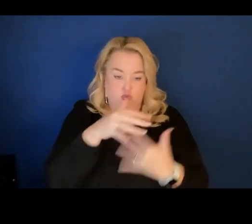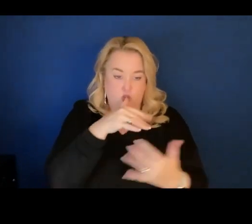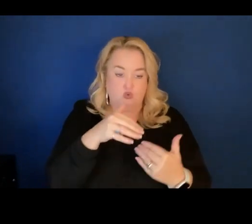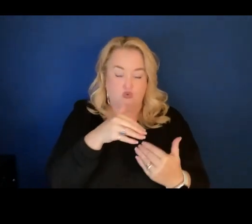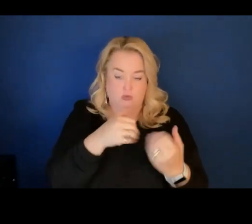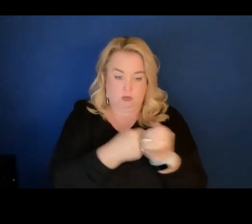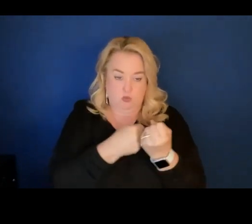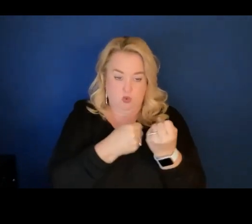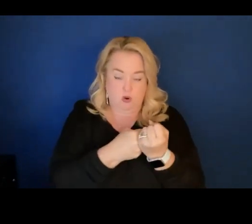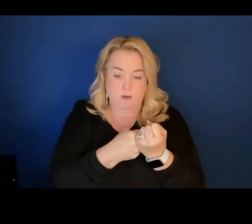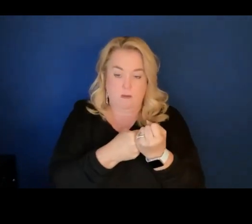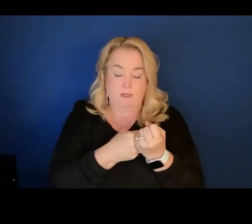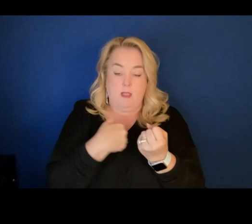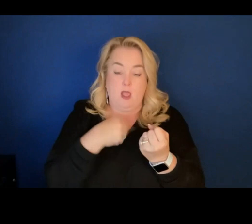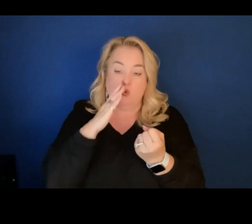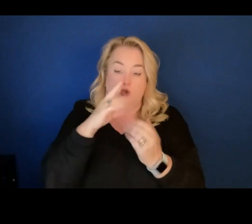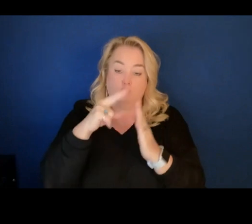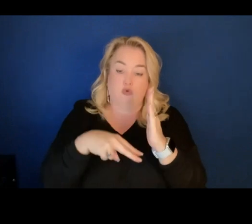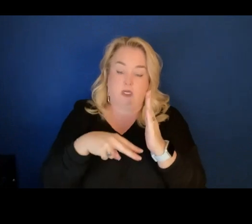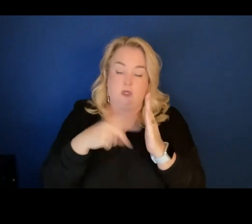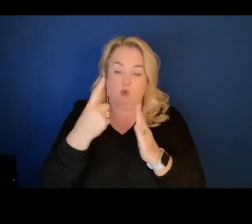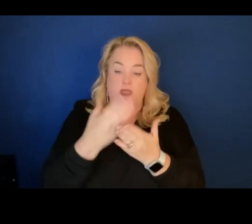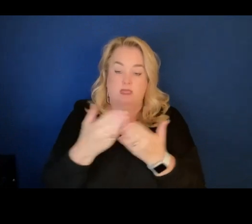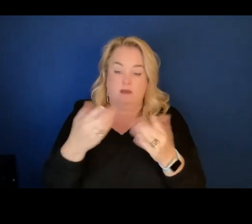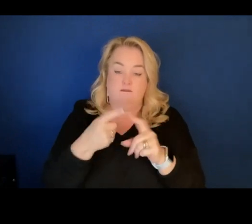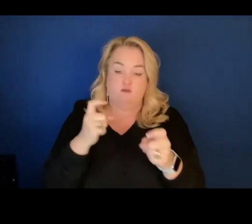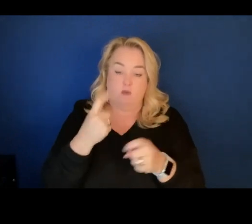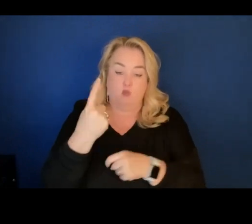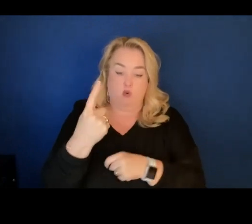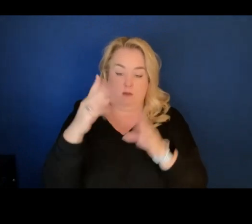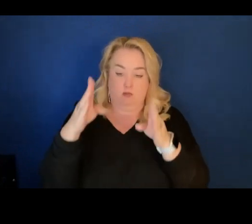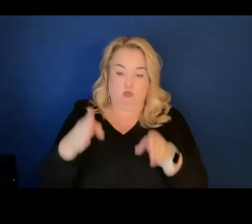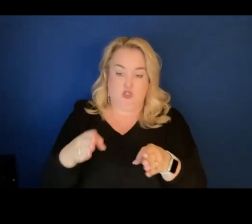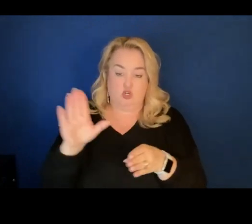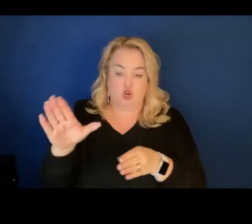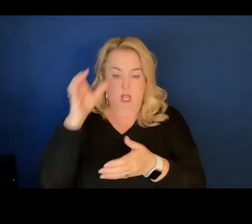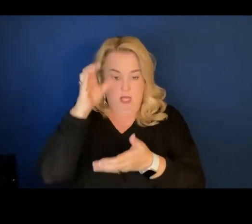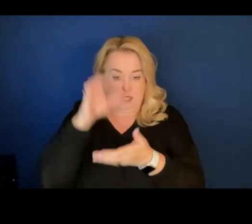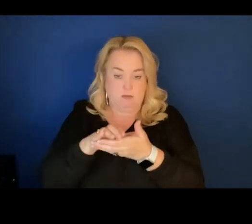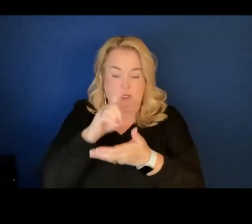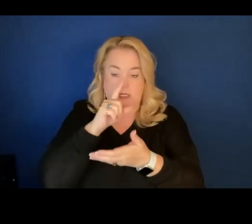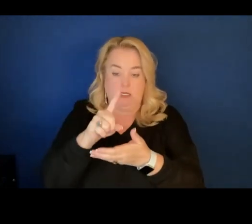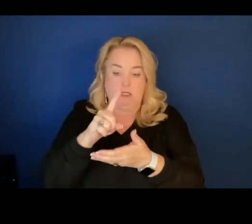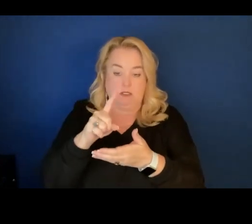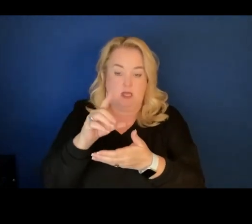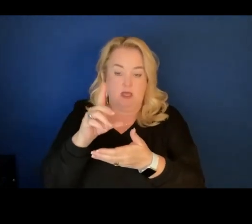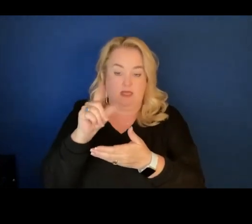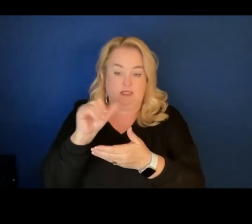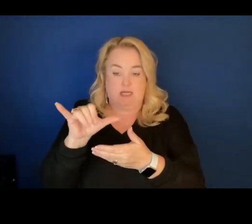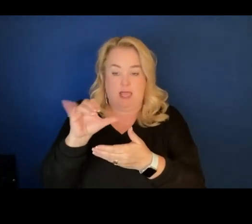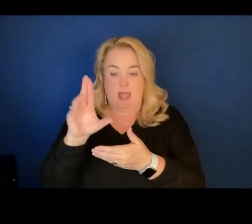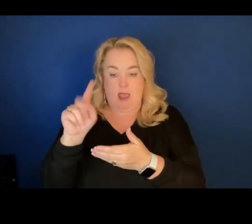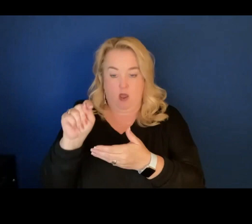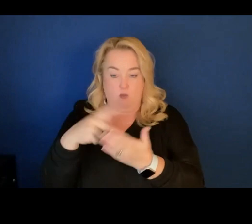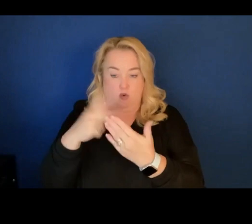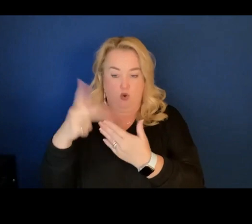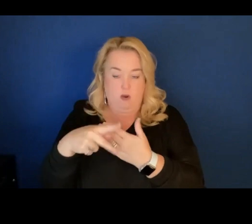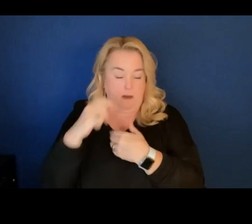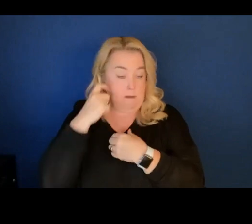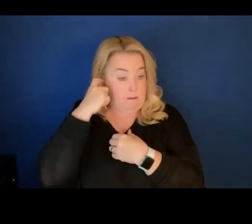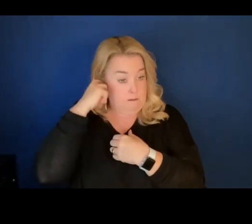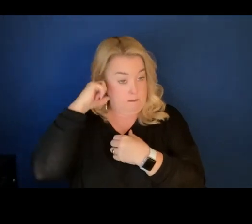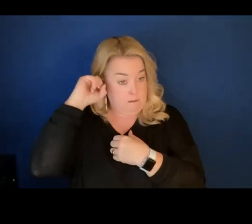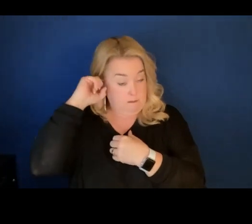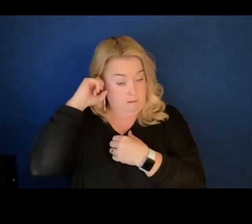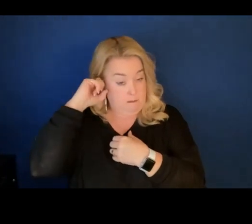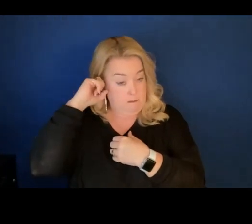our caregivers who participates, her husband participates in our Day Out program. Day Out is the name of that weekly group